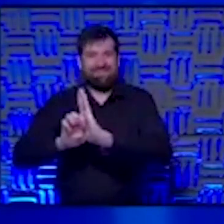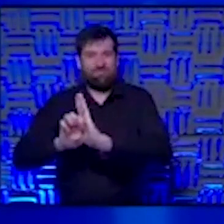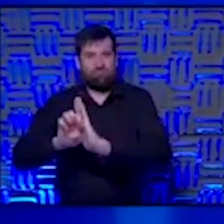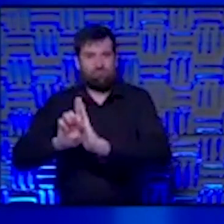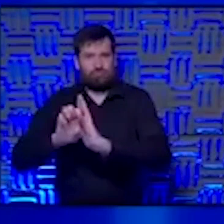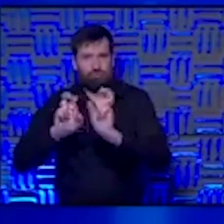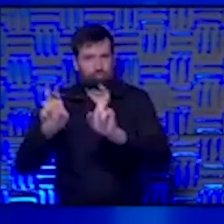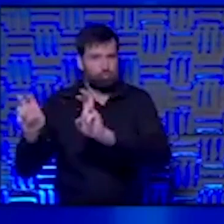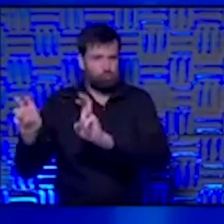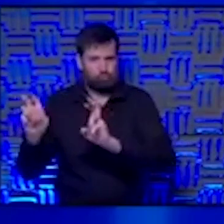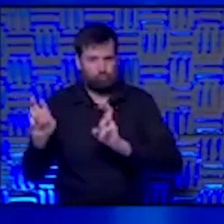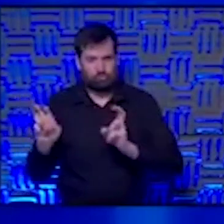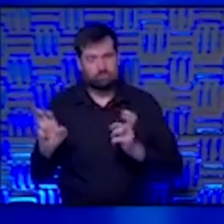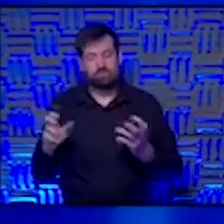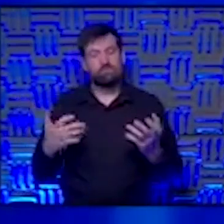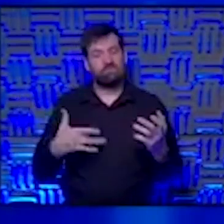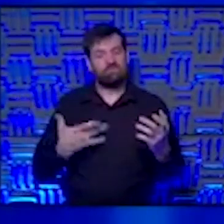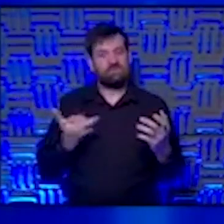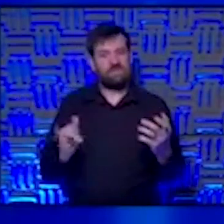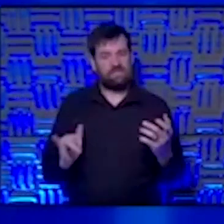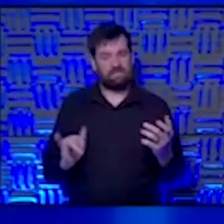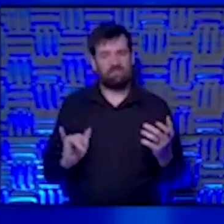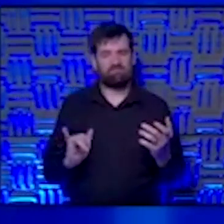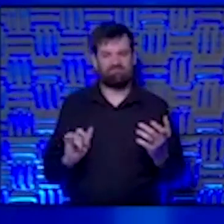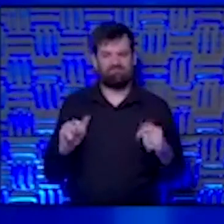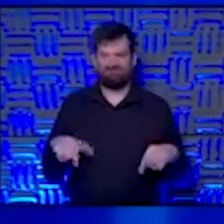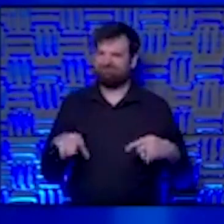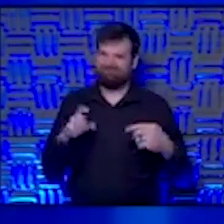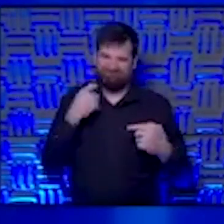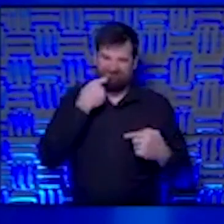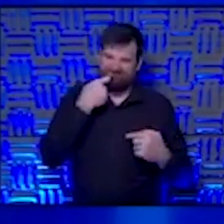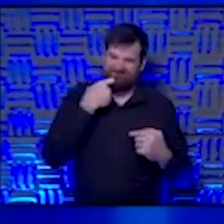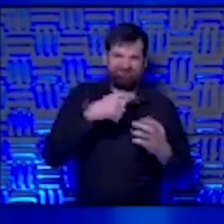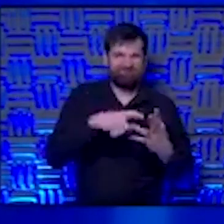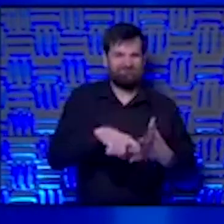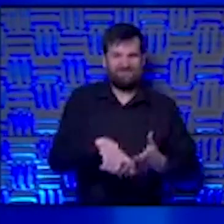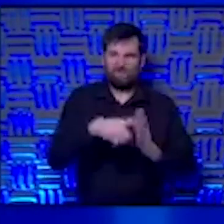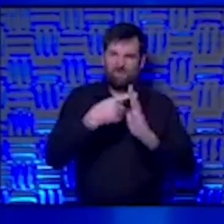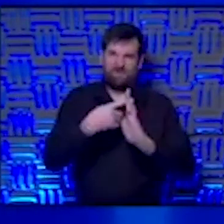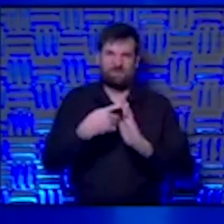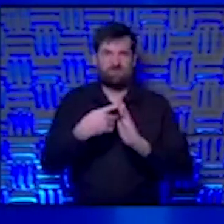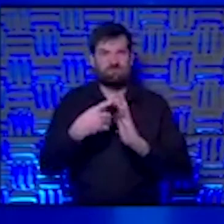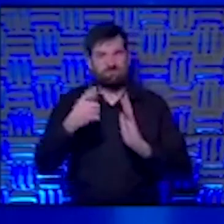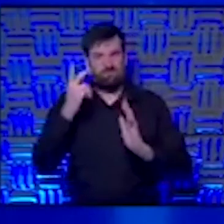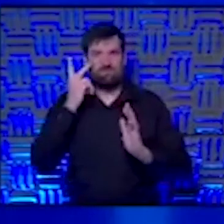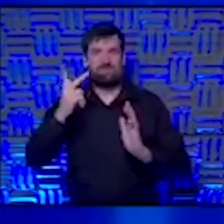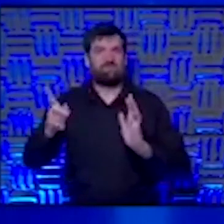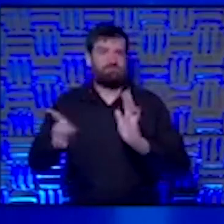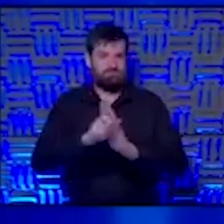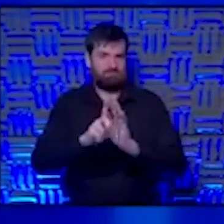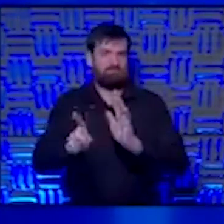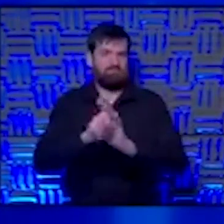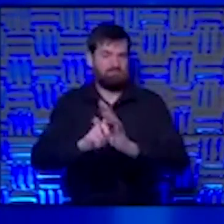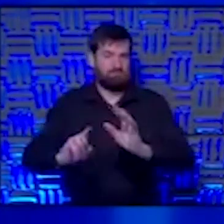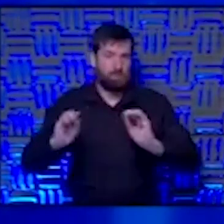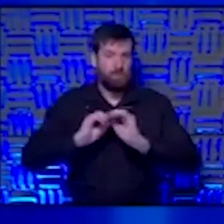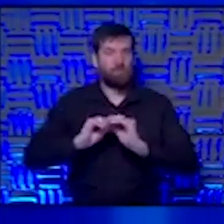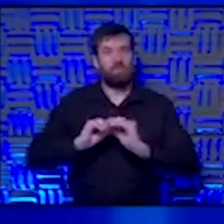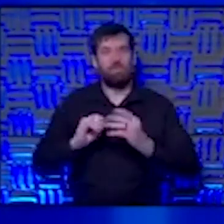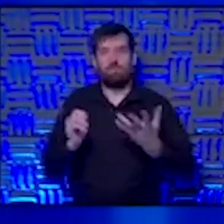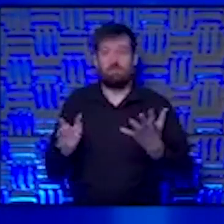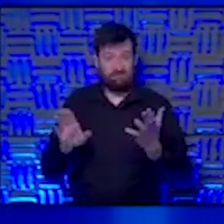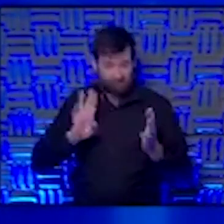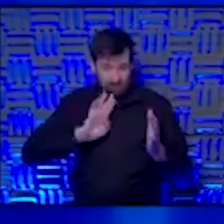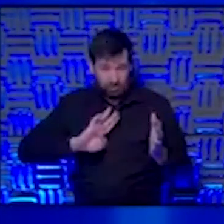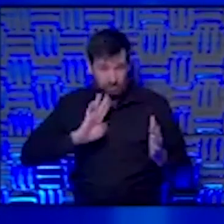that, I feel like this is just going to be the beginning and we're only going to see more of this. And, is it frustrating that